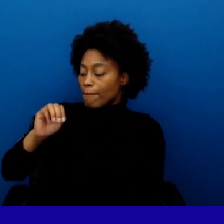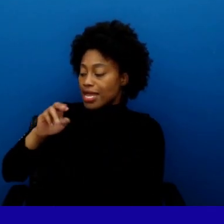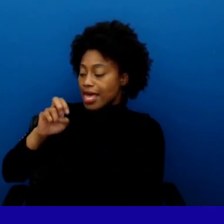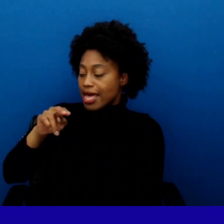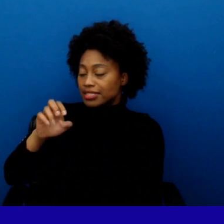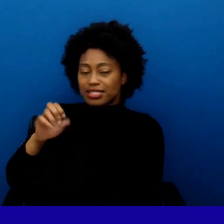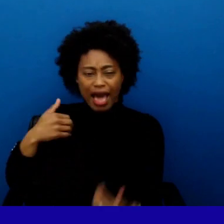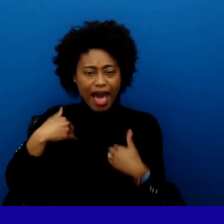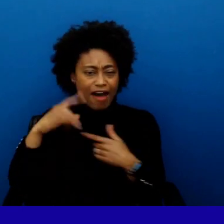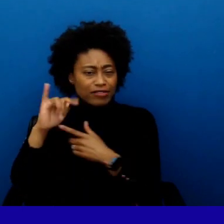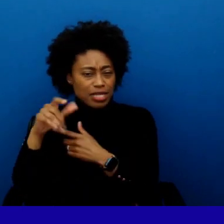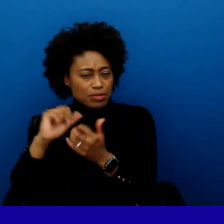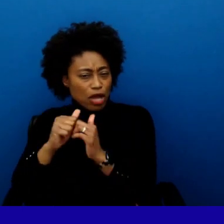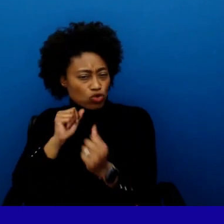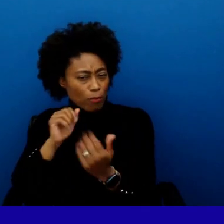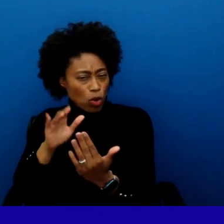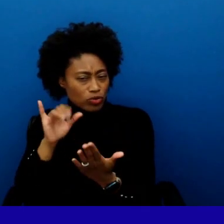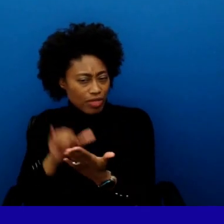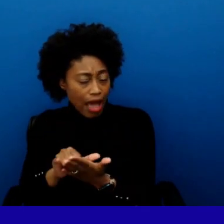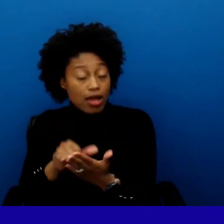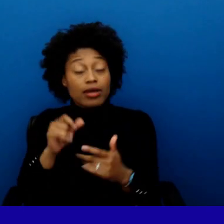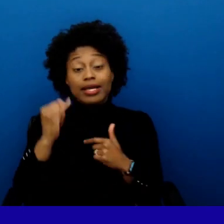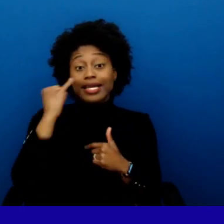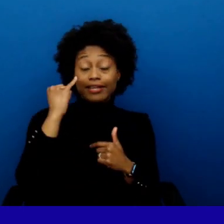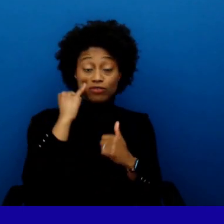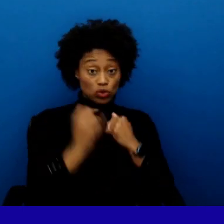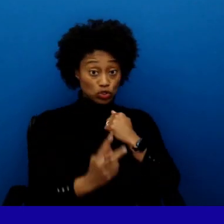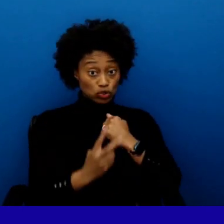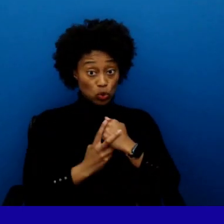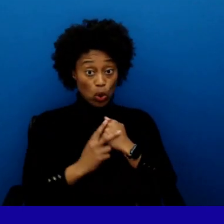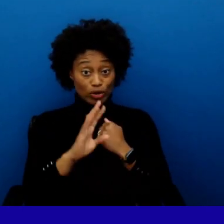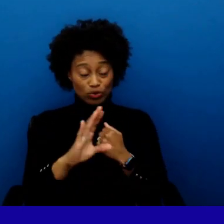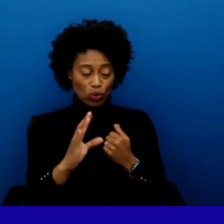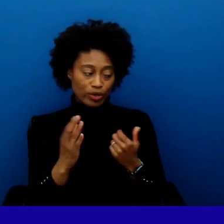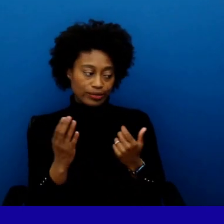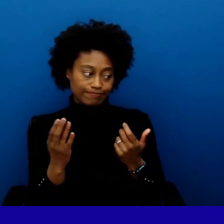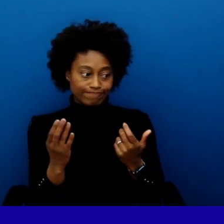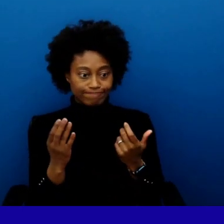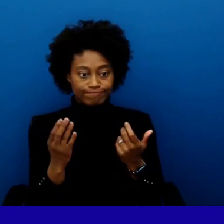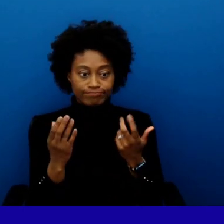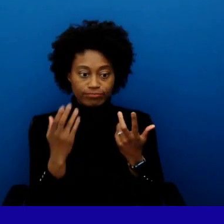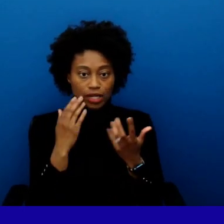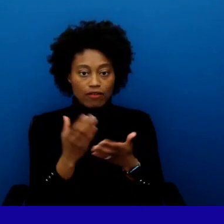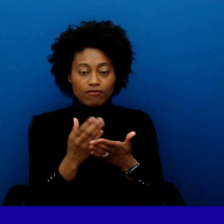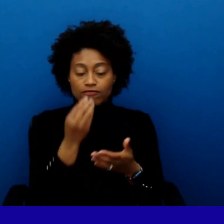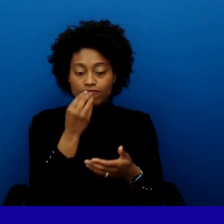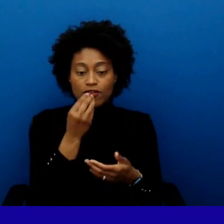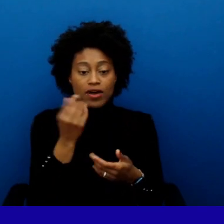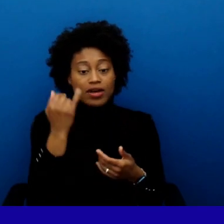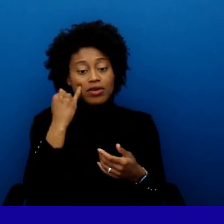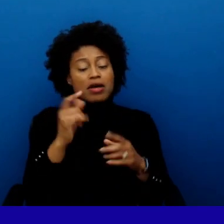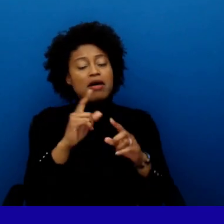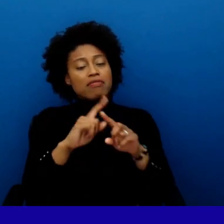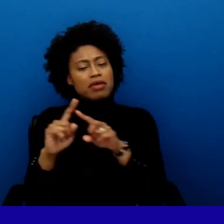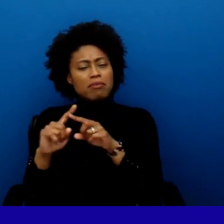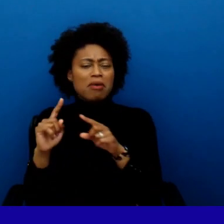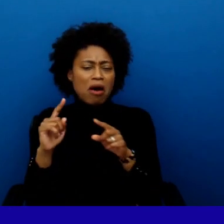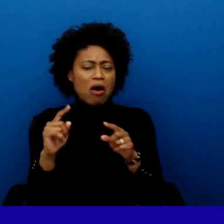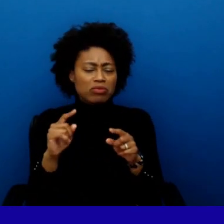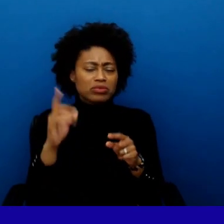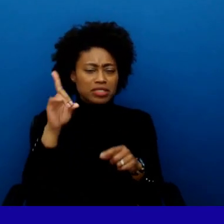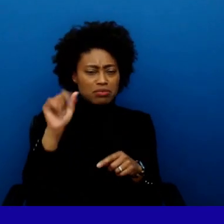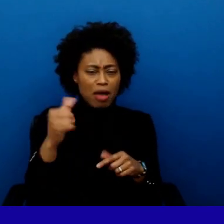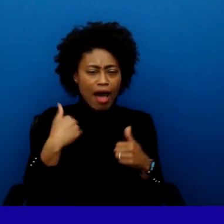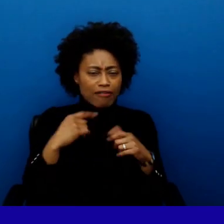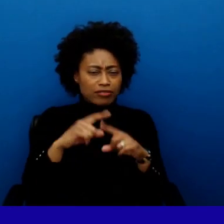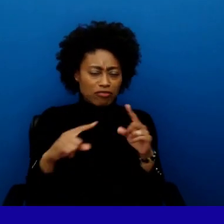issue. How to store your food so that you can keep it for different types of disabilities, to accommodate disabilities. And then